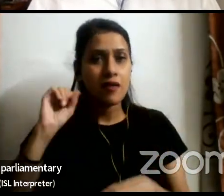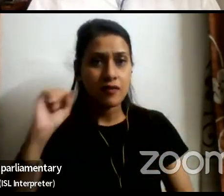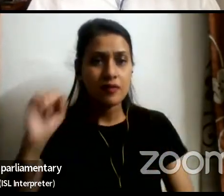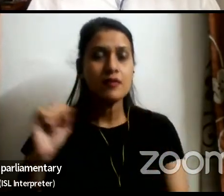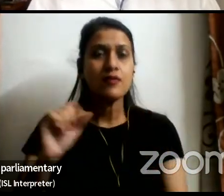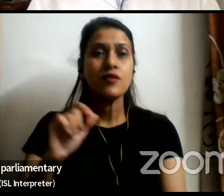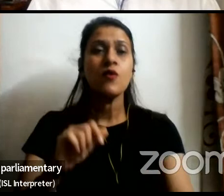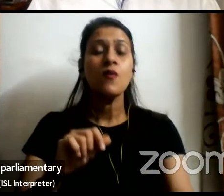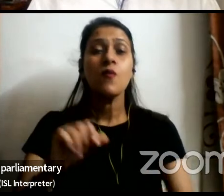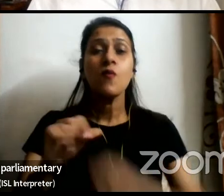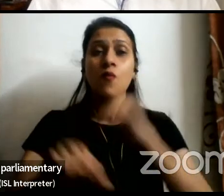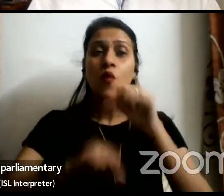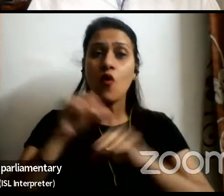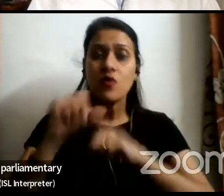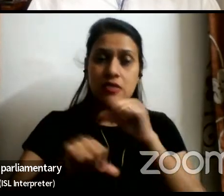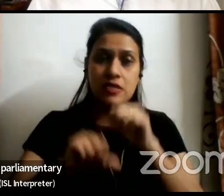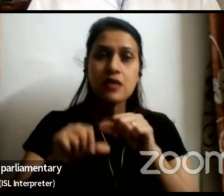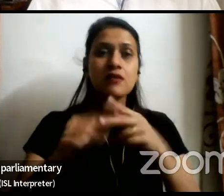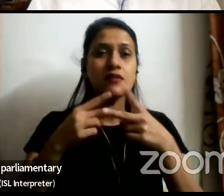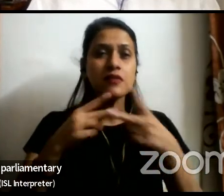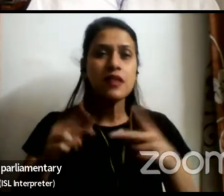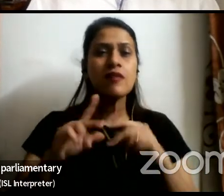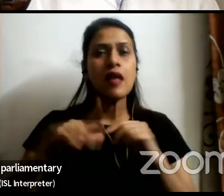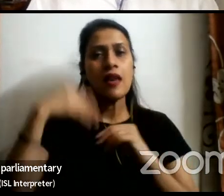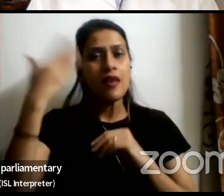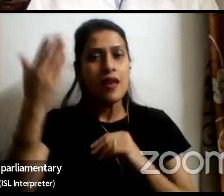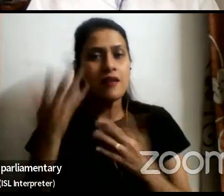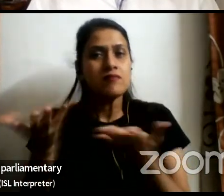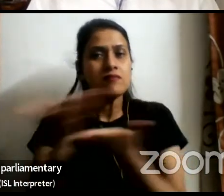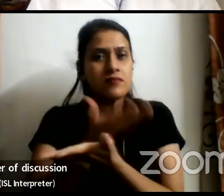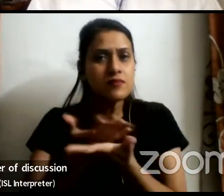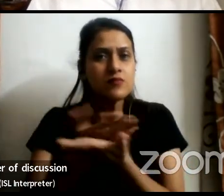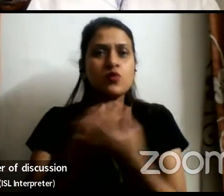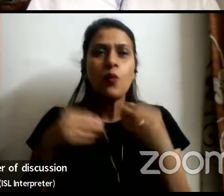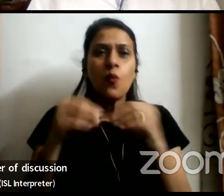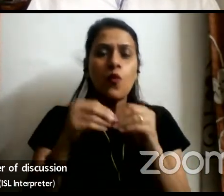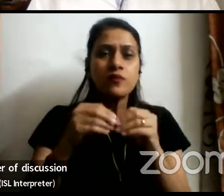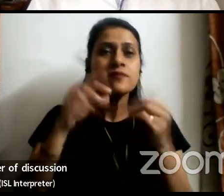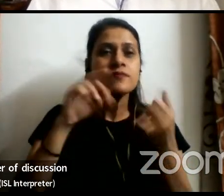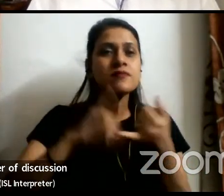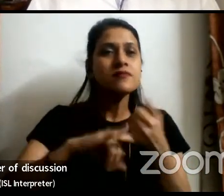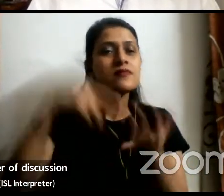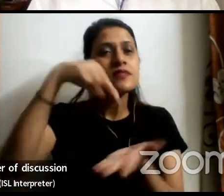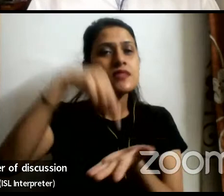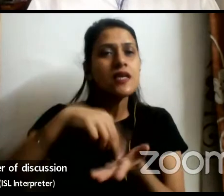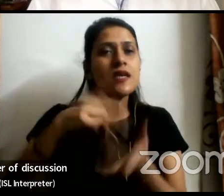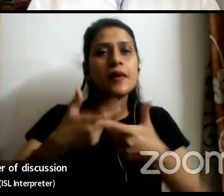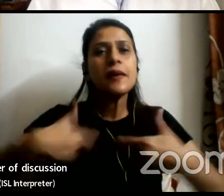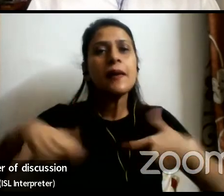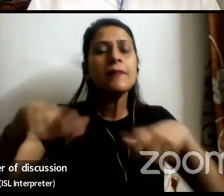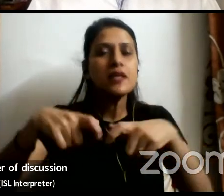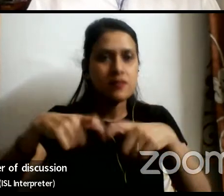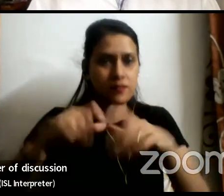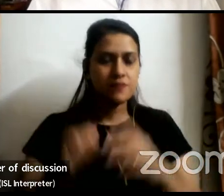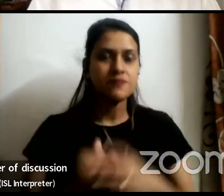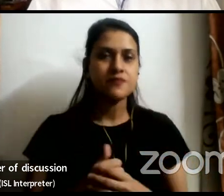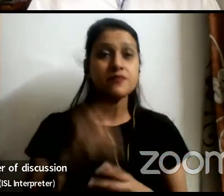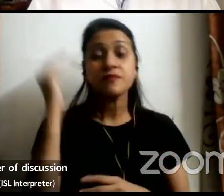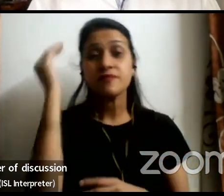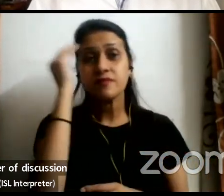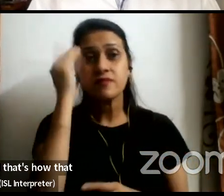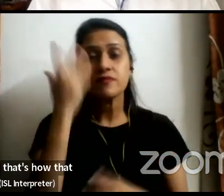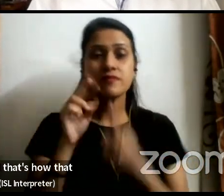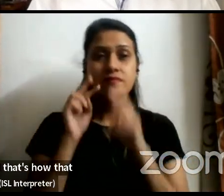process has a further layer of discussion through the standing committees, and that's how that knowledge is. There's